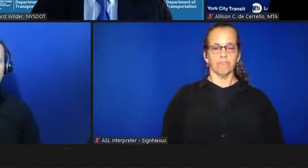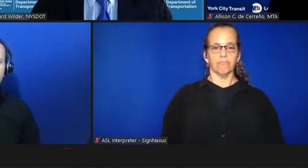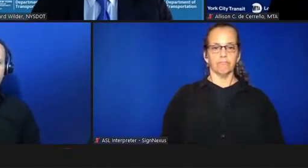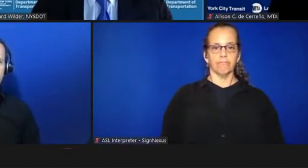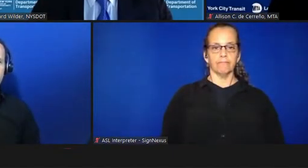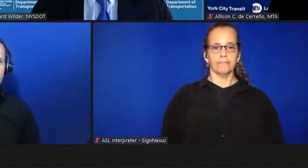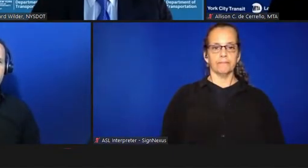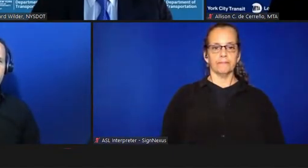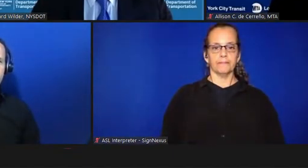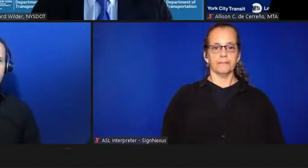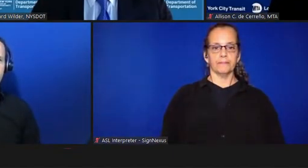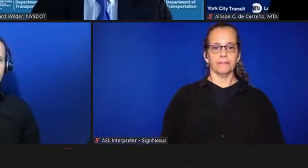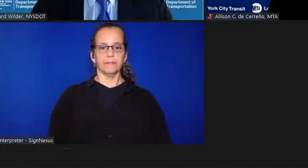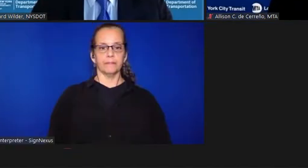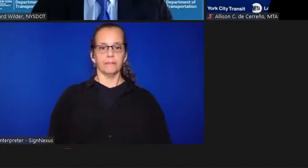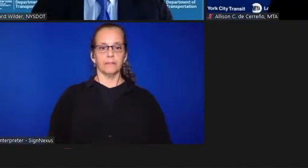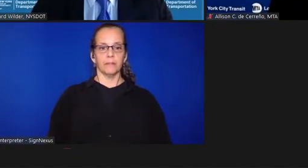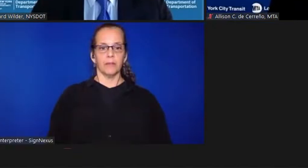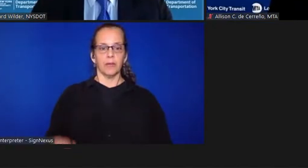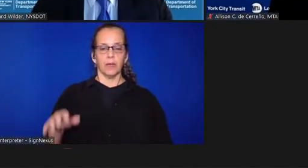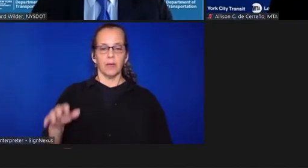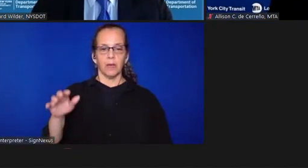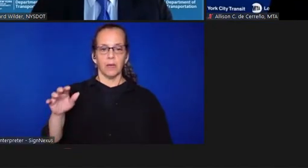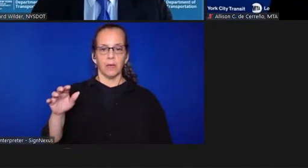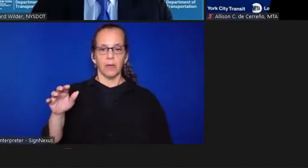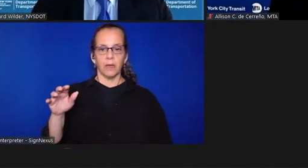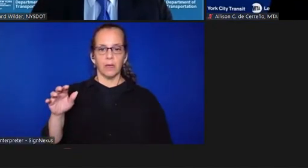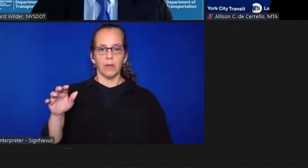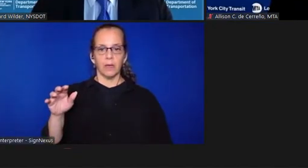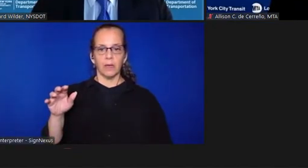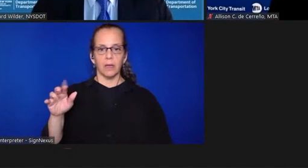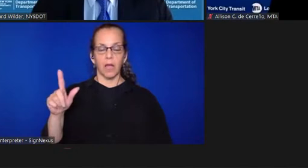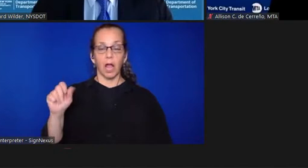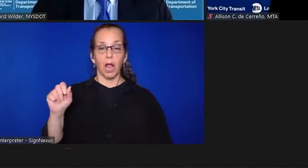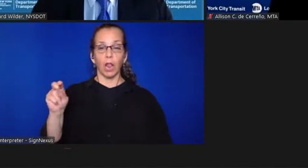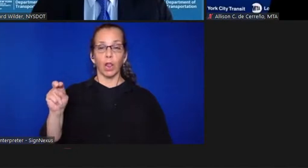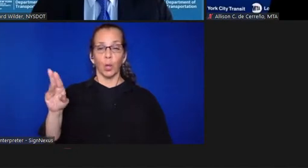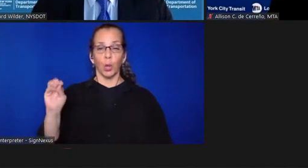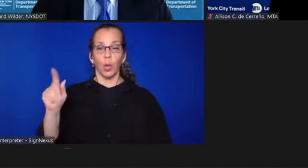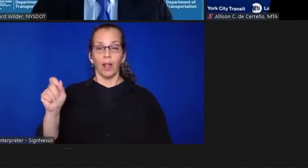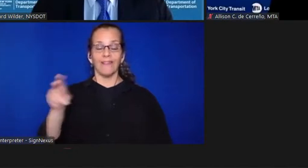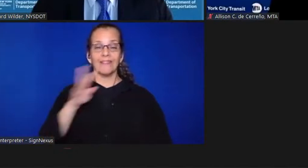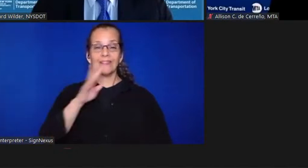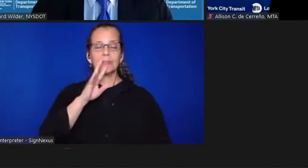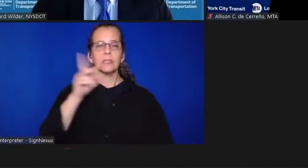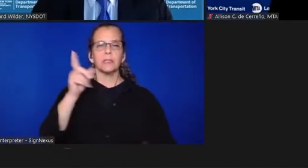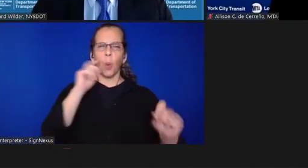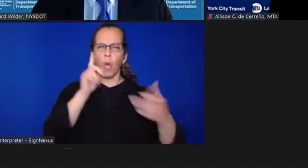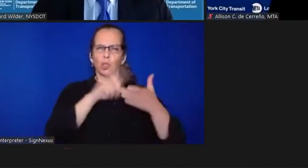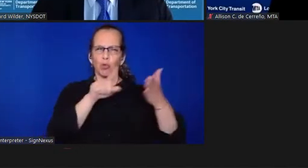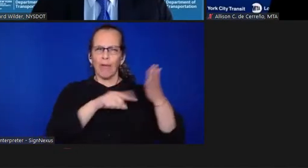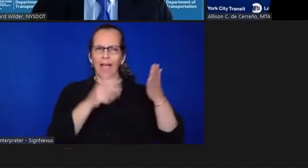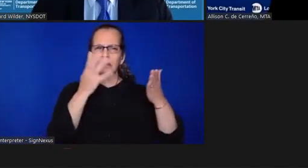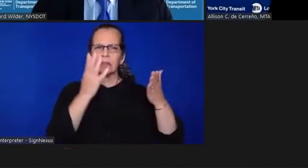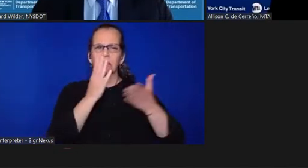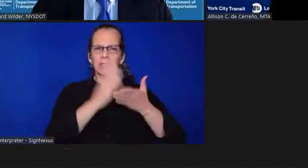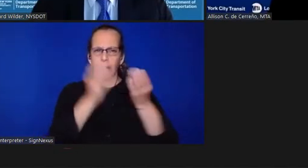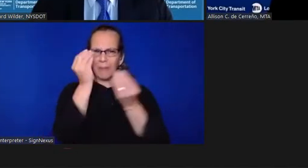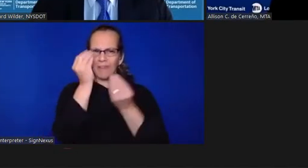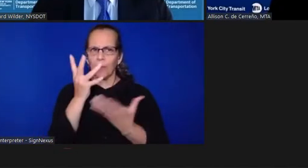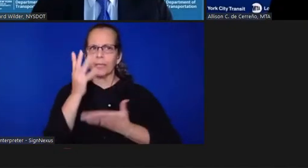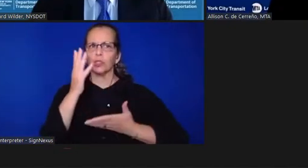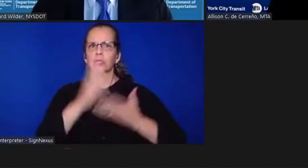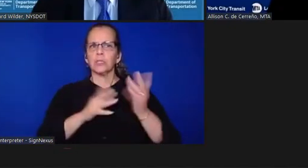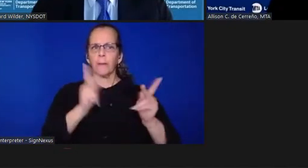Allison Des perennio has informed me that she would like to correct some statements that several speakers have made so I will let Allison de cerenia